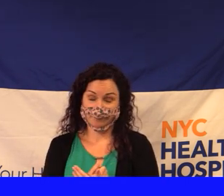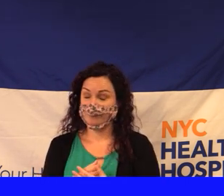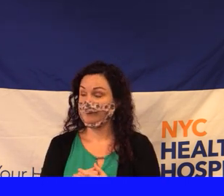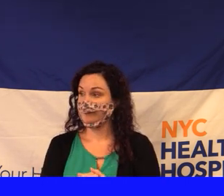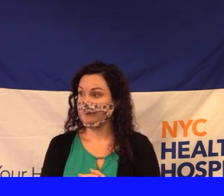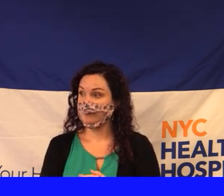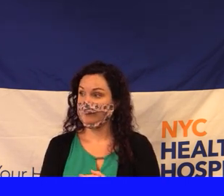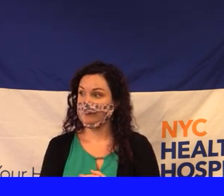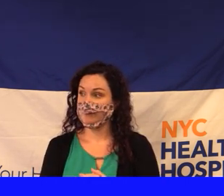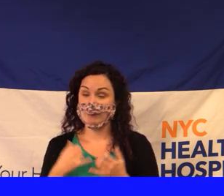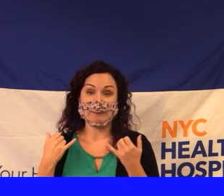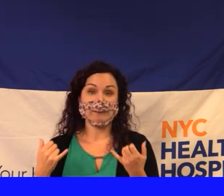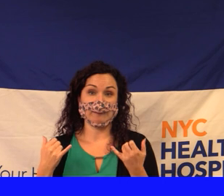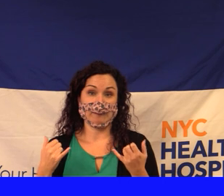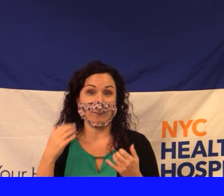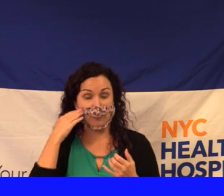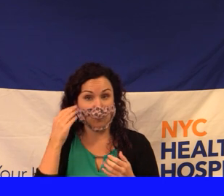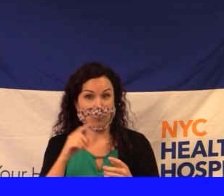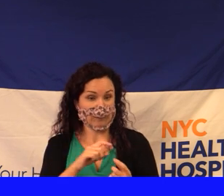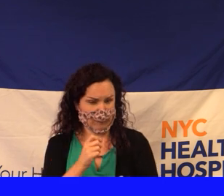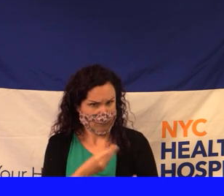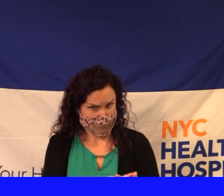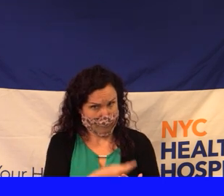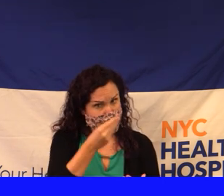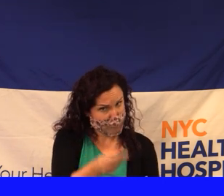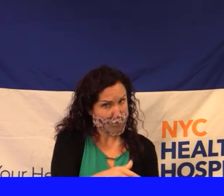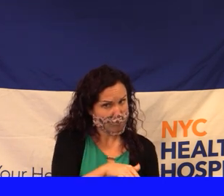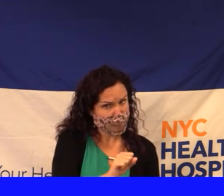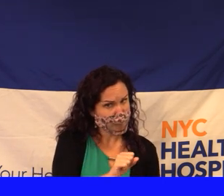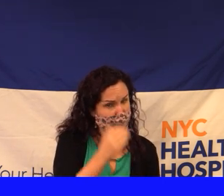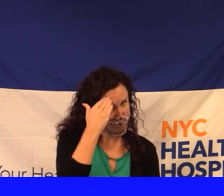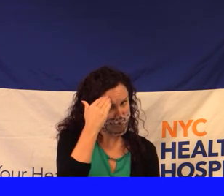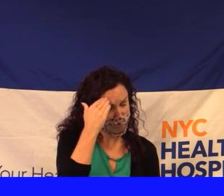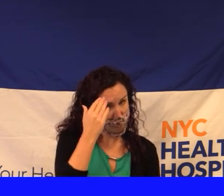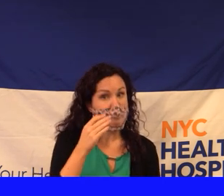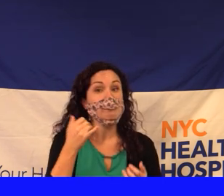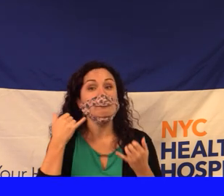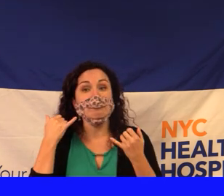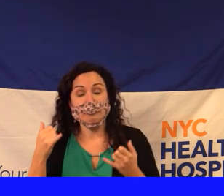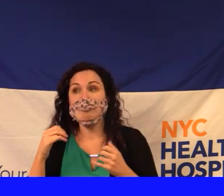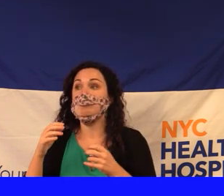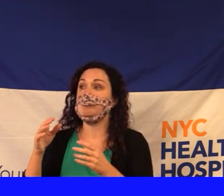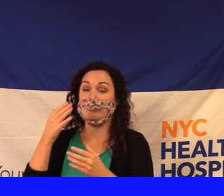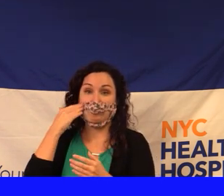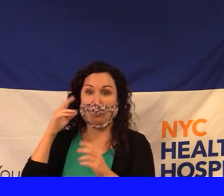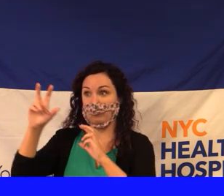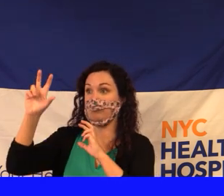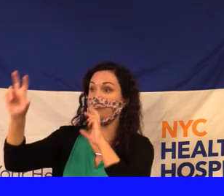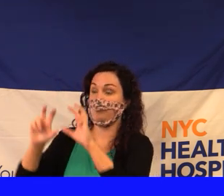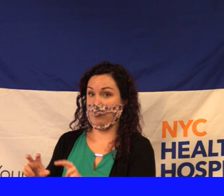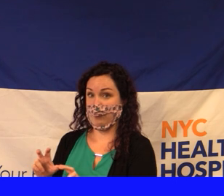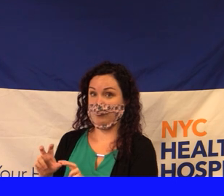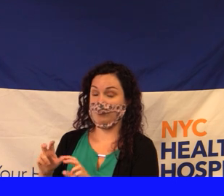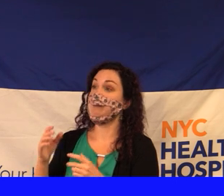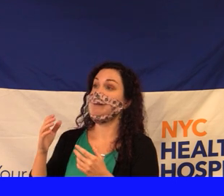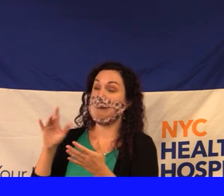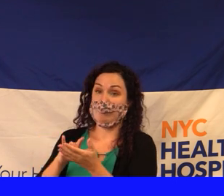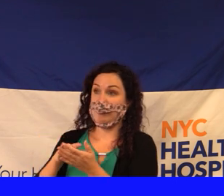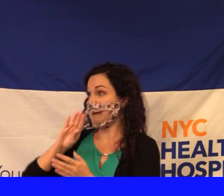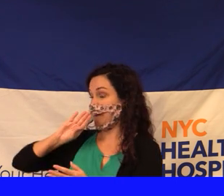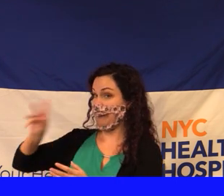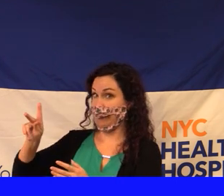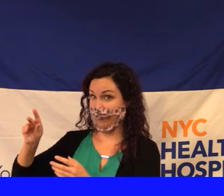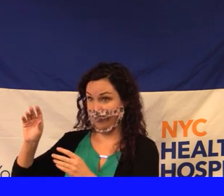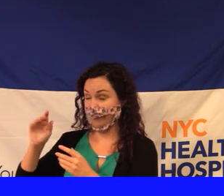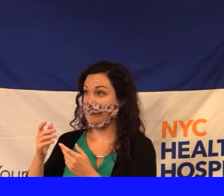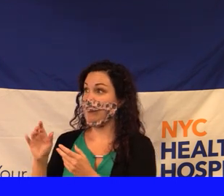administered. Today, we know exactly what is being bought. And now this is going to know what has been stocked, what has been returned, and what has been administered.